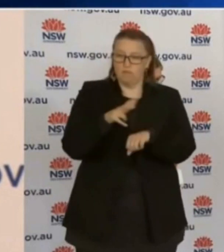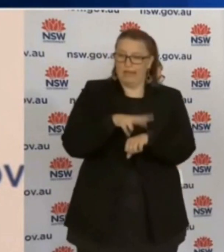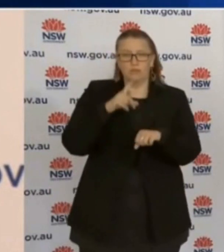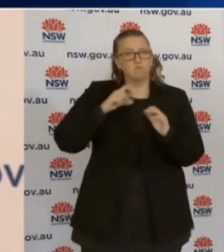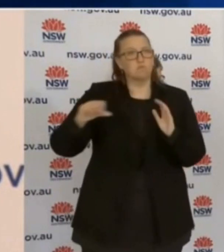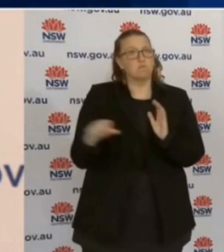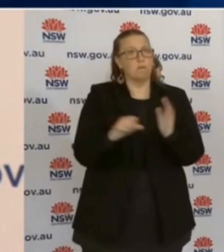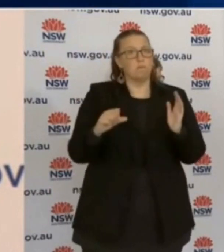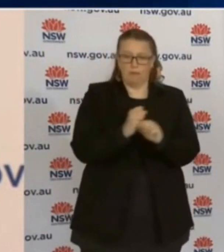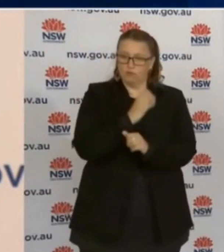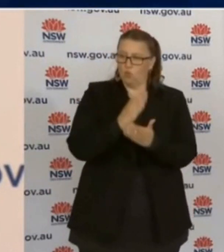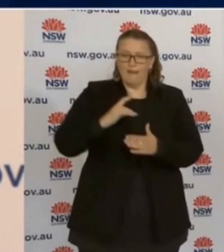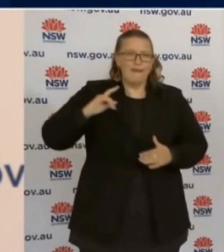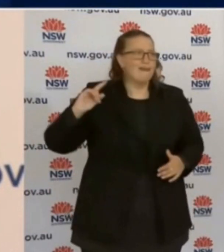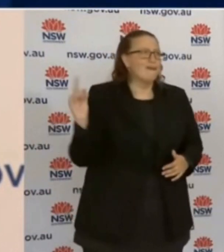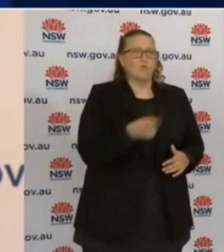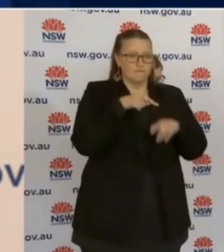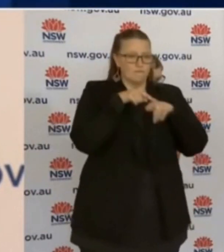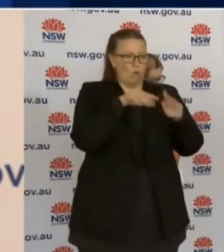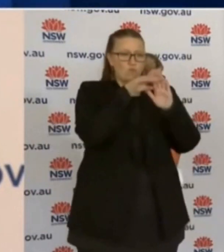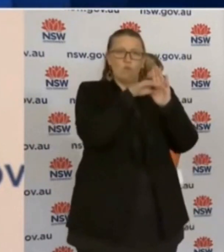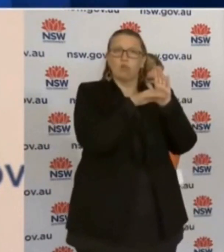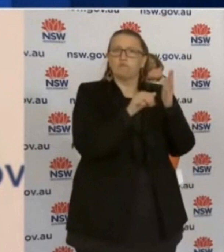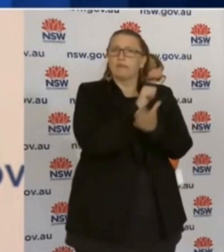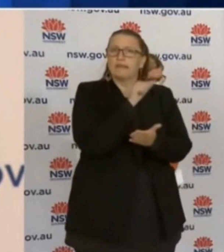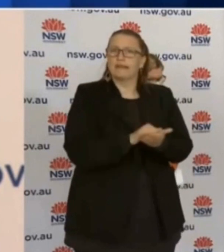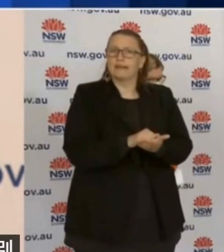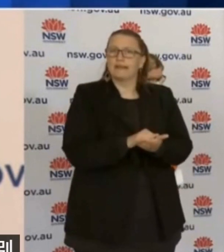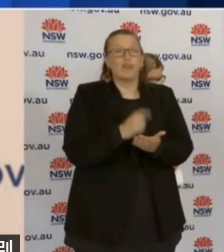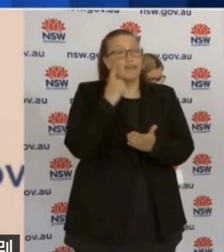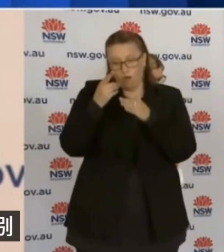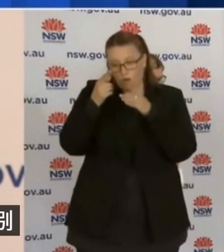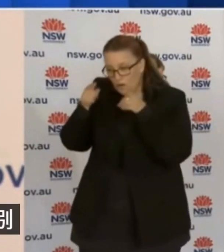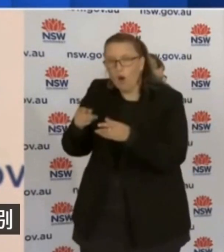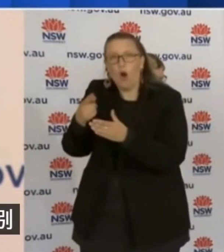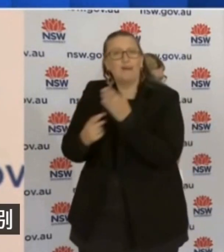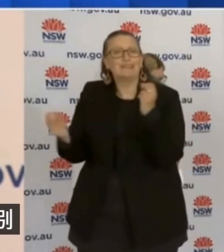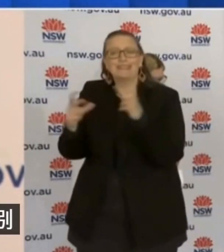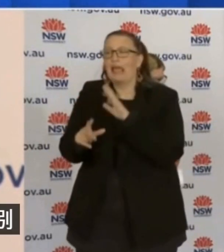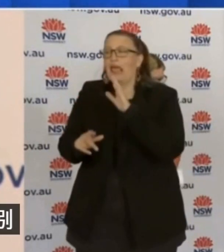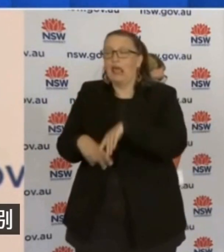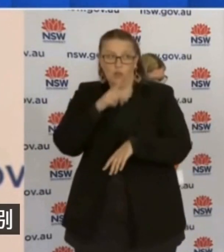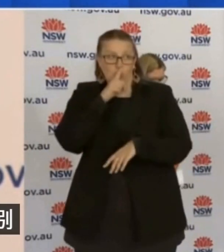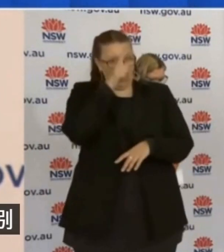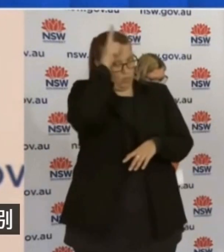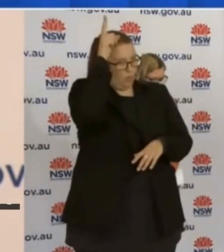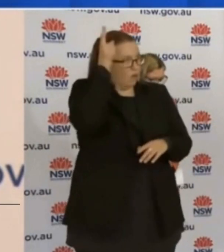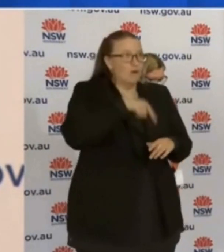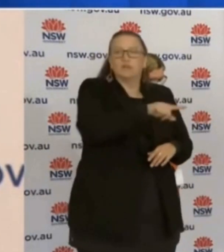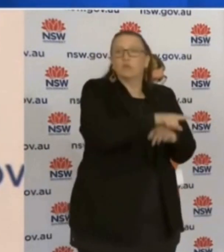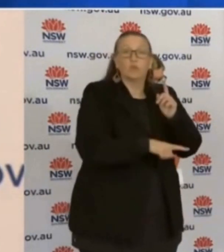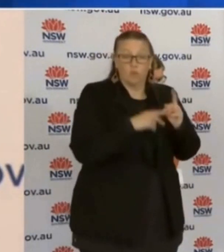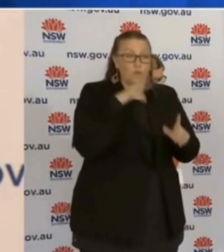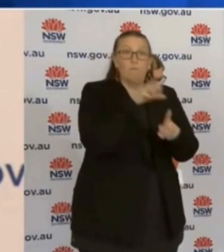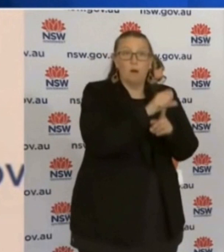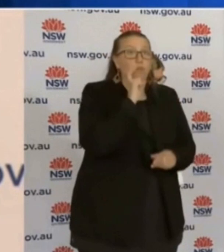that people comply with the public health orders right across the state. Particular emphasis in those 8 LGAs, for sure,